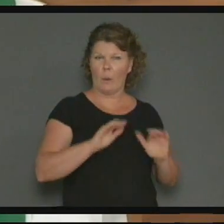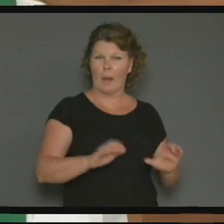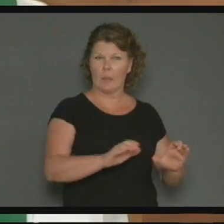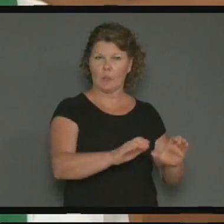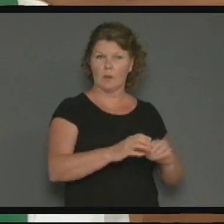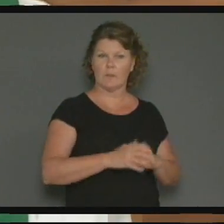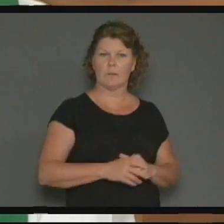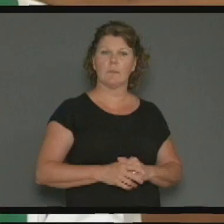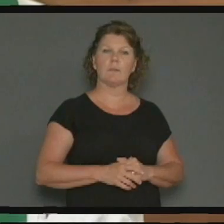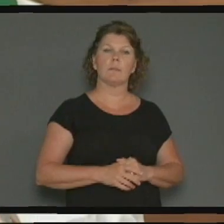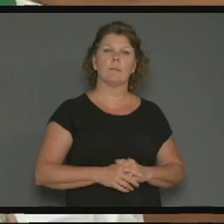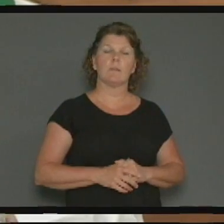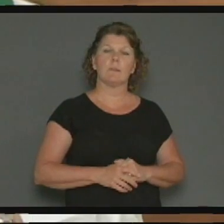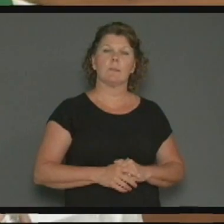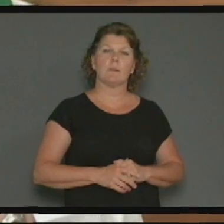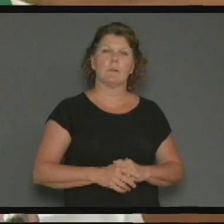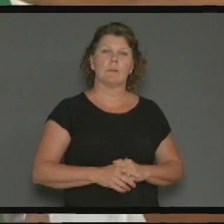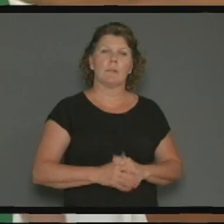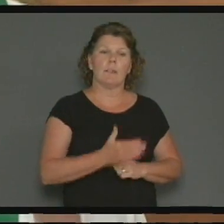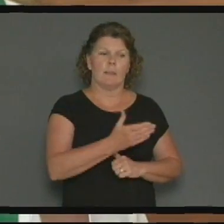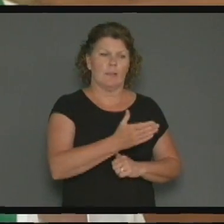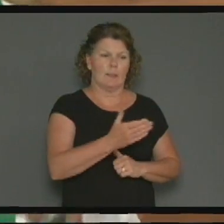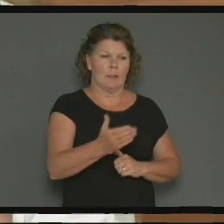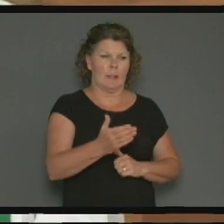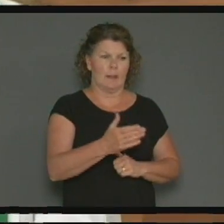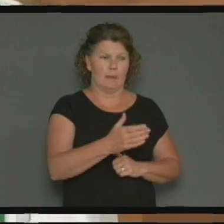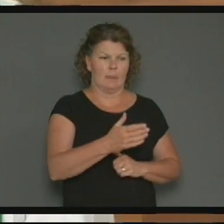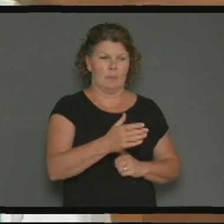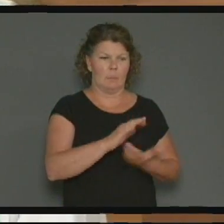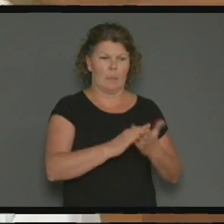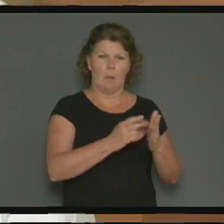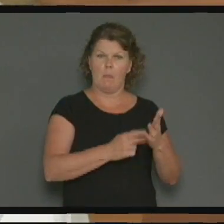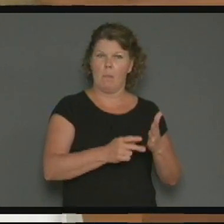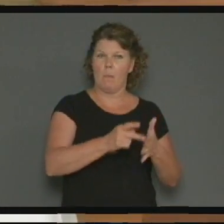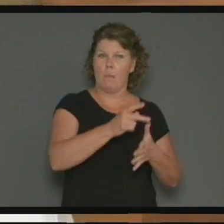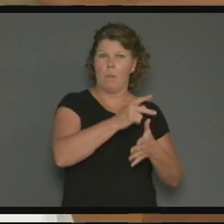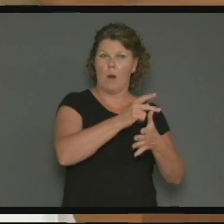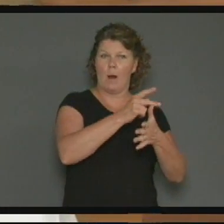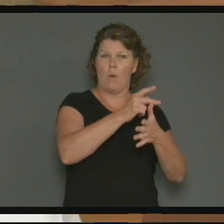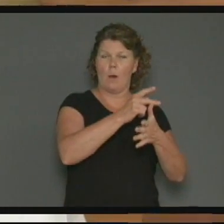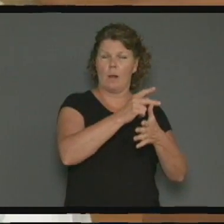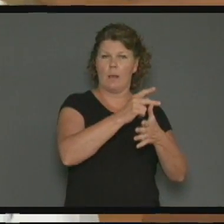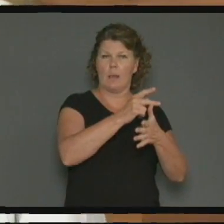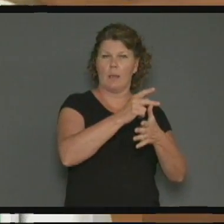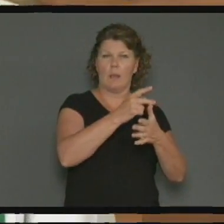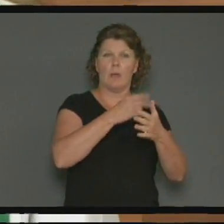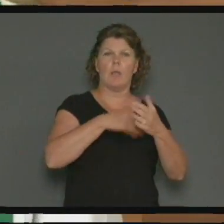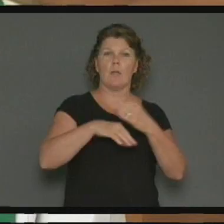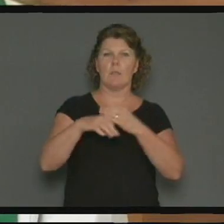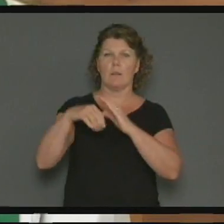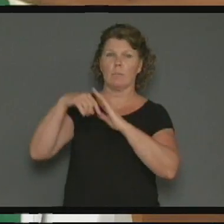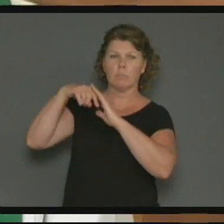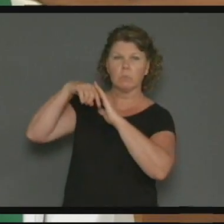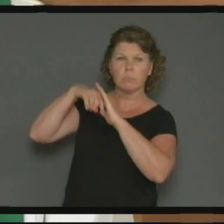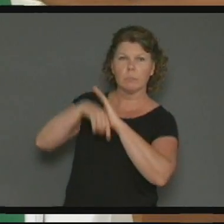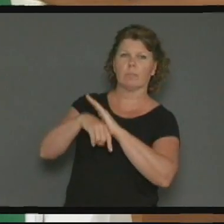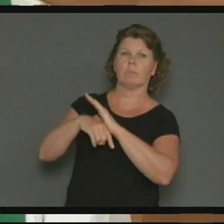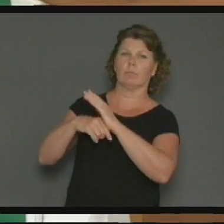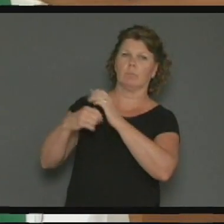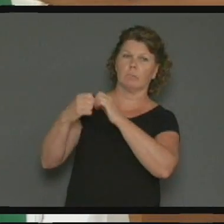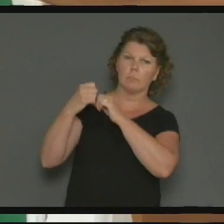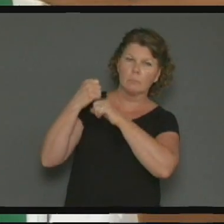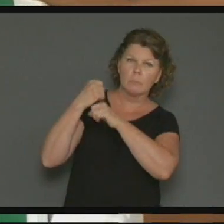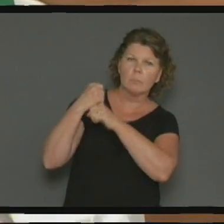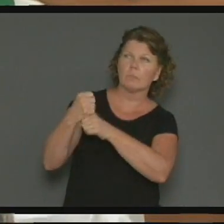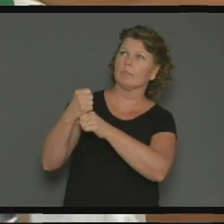actions. We make these things a higher priority than being rooted and built up in